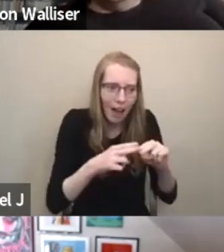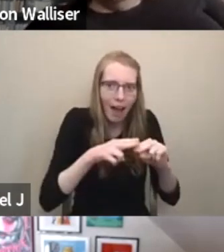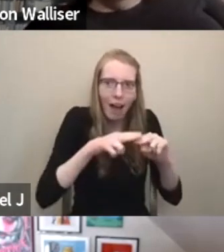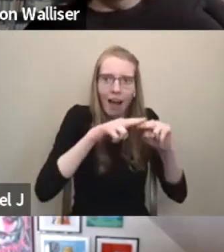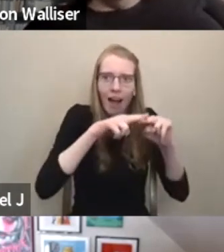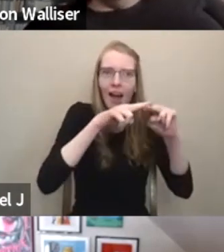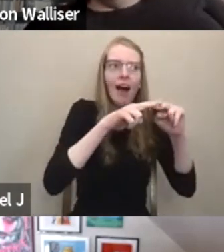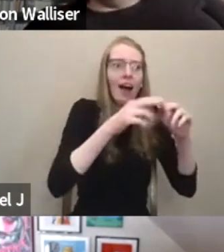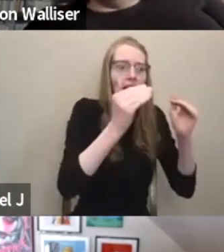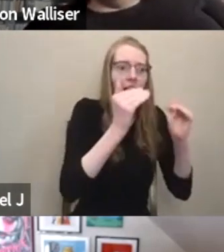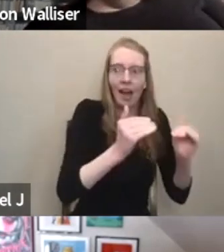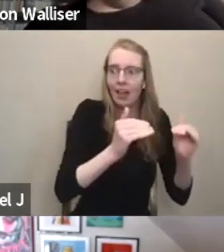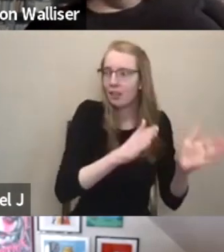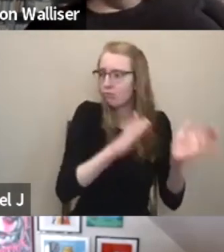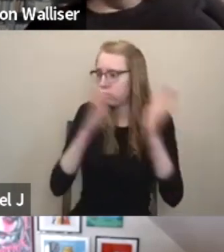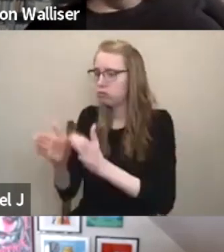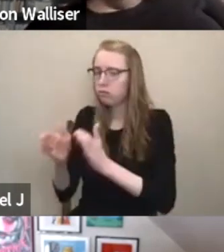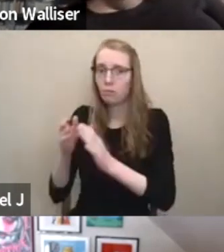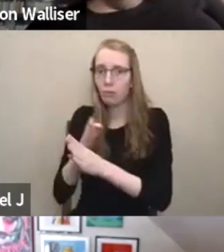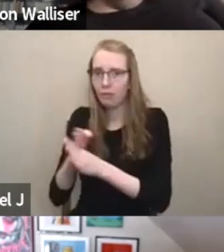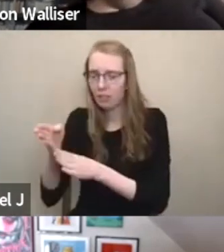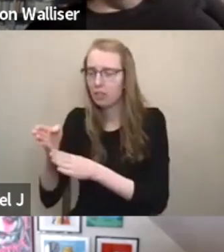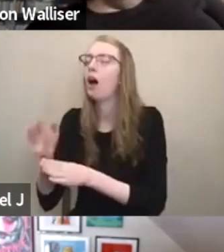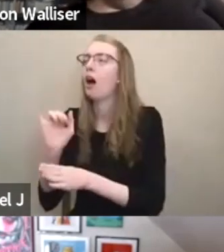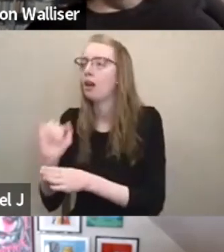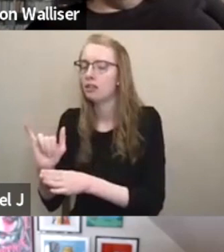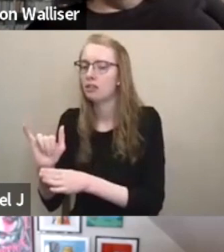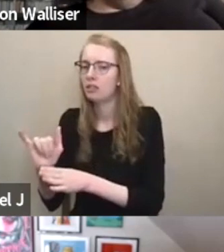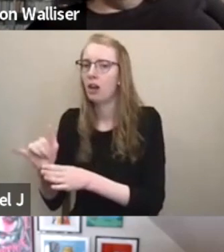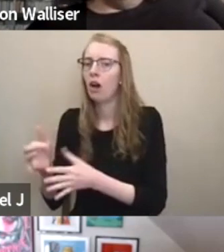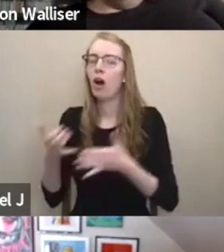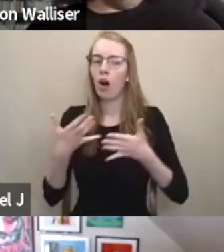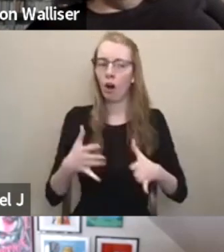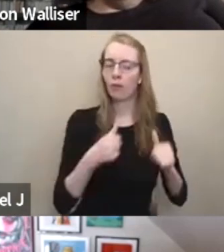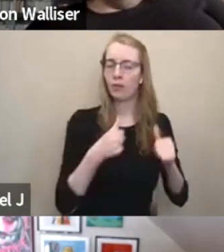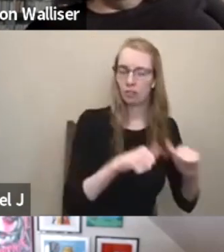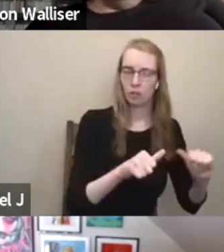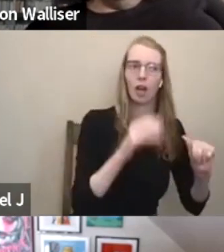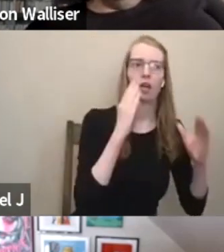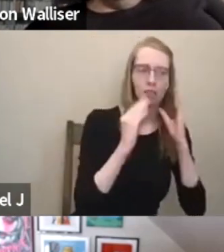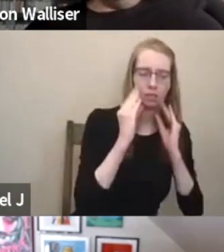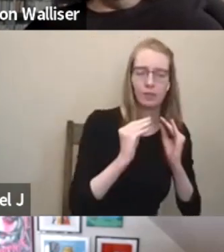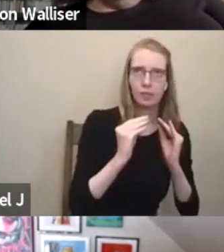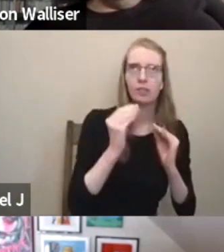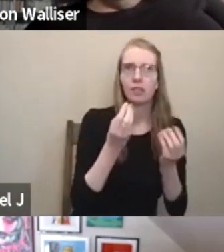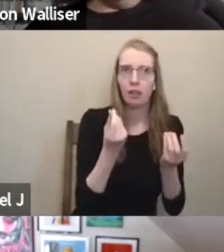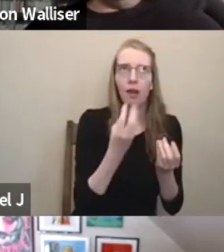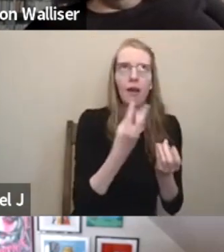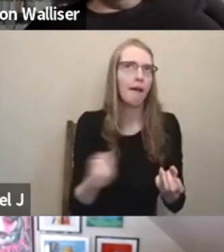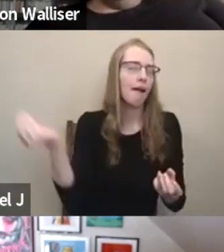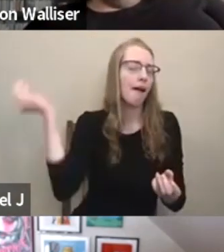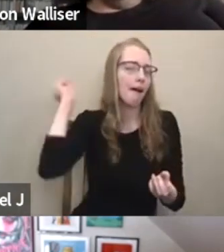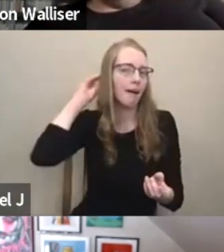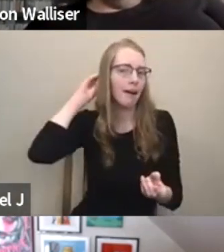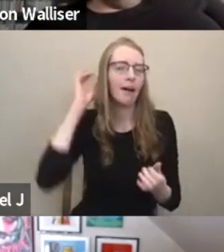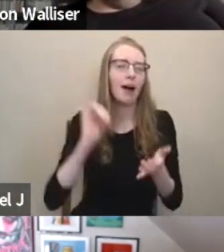okay, I've worked out a bit. I understand what may go into this. And so, but yes, absolutely.